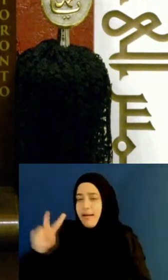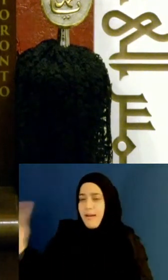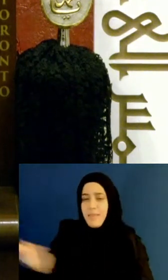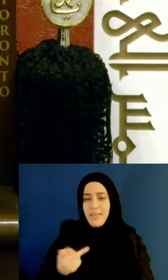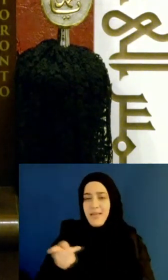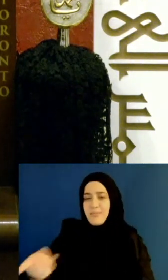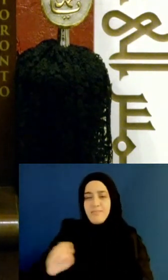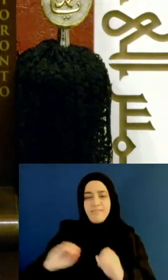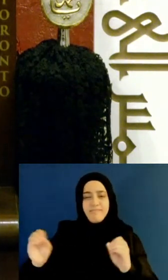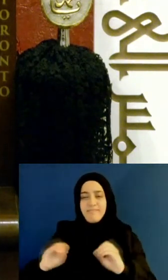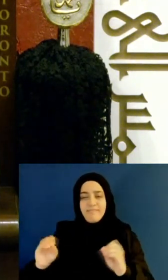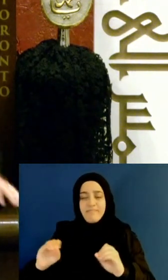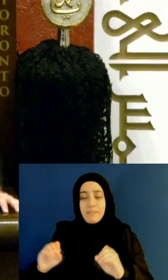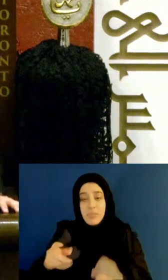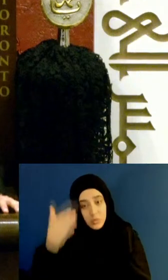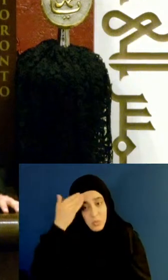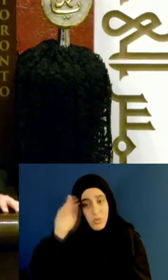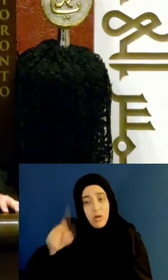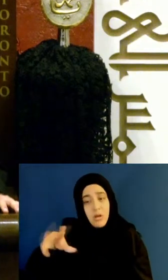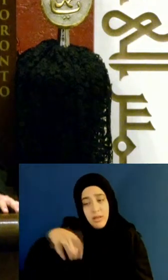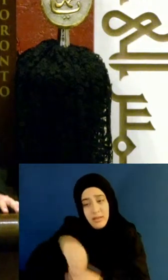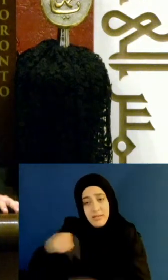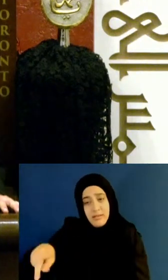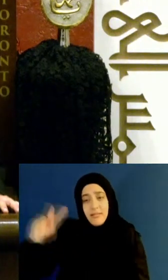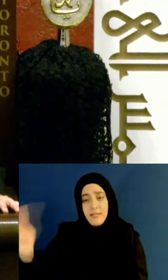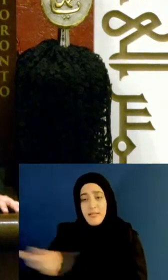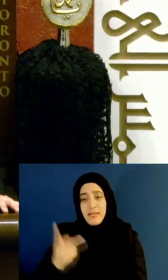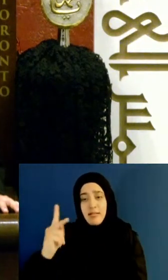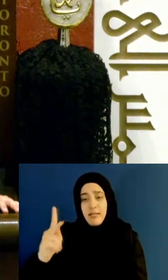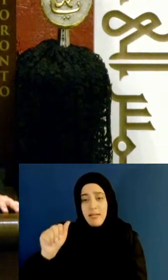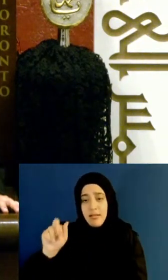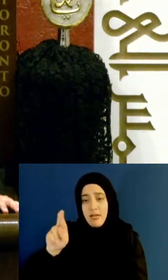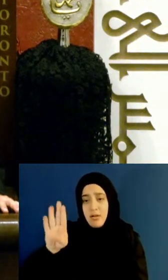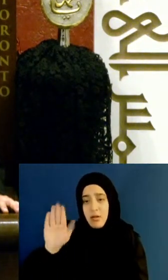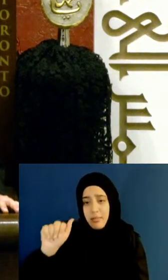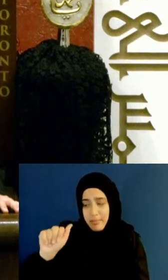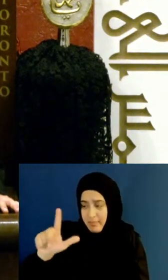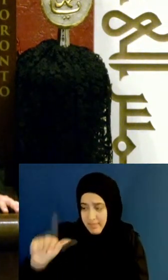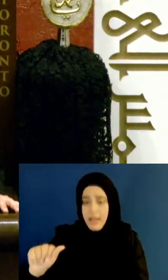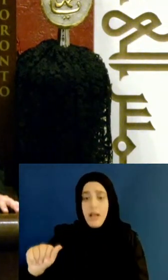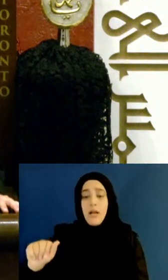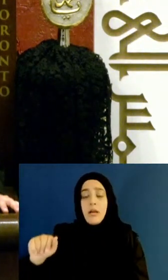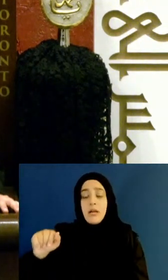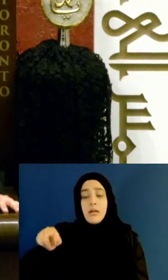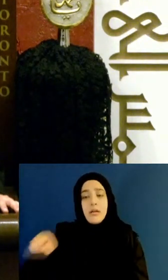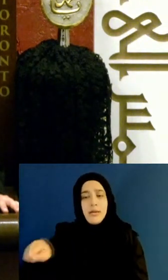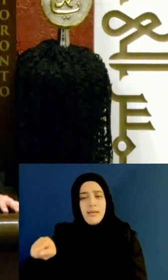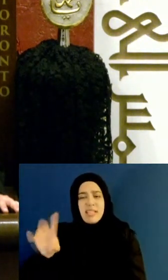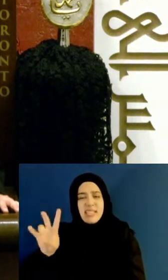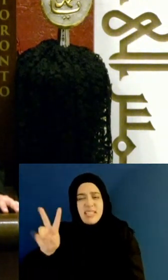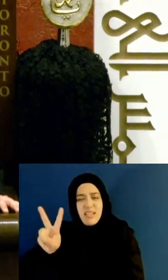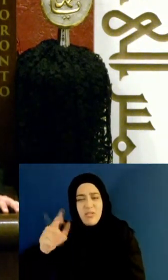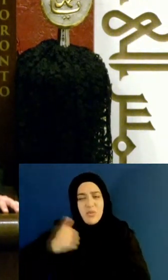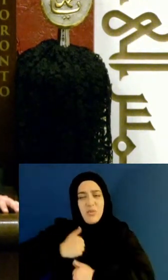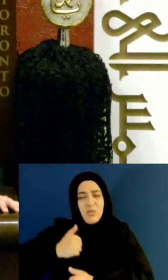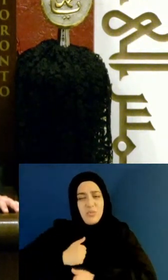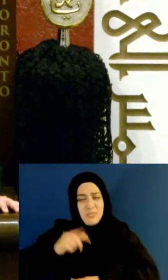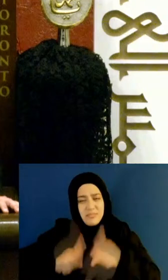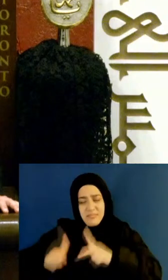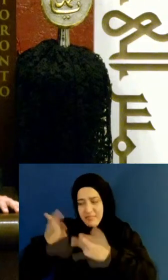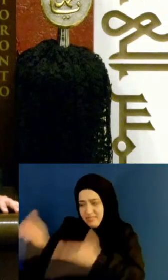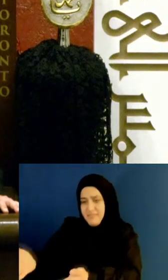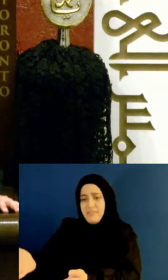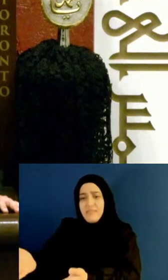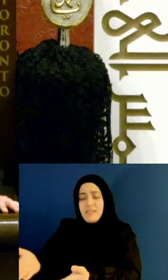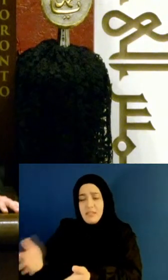72 companions, if you look at their sifat, what characters did they possess such that they ended up attaining